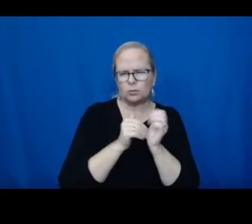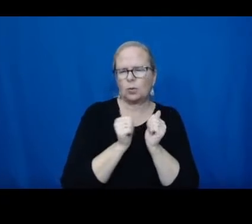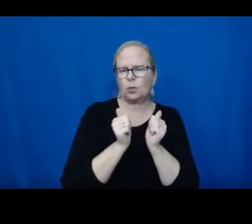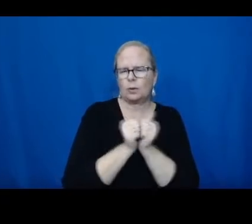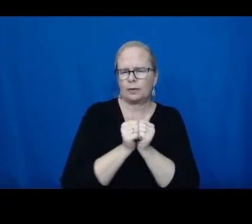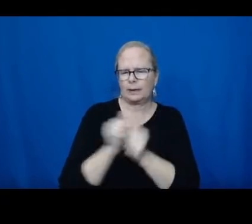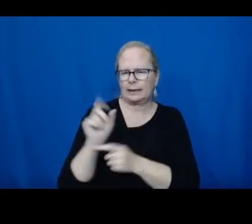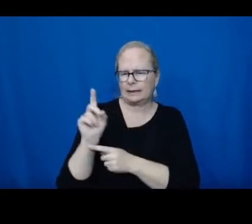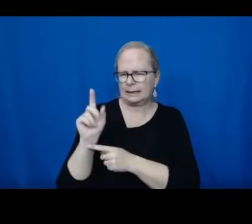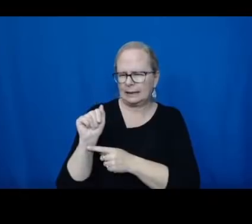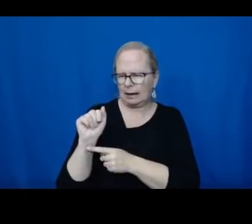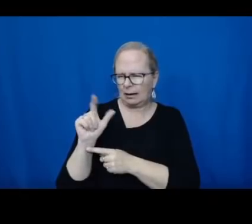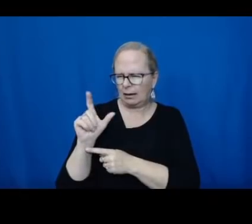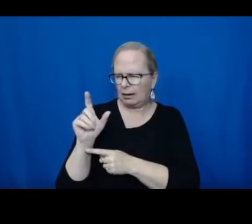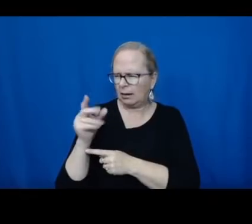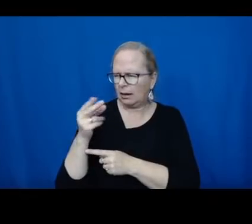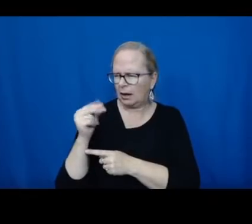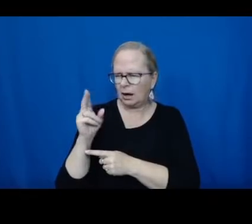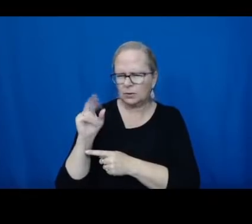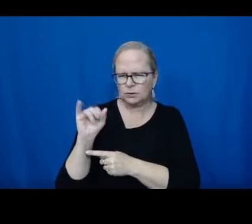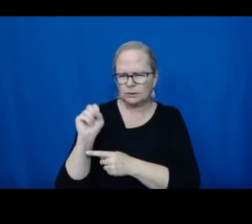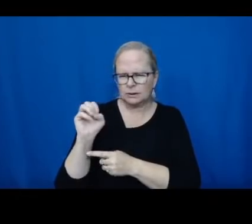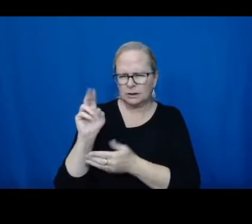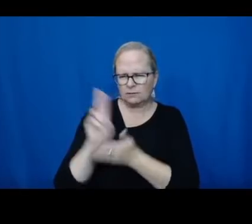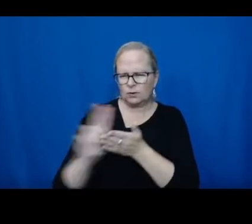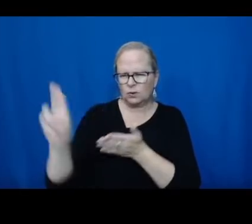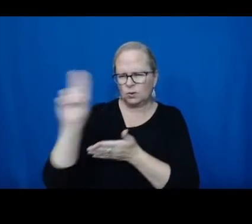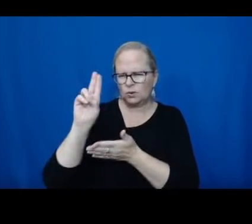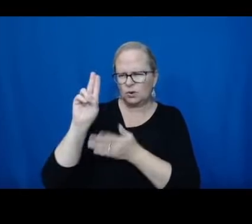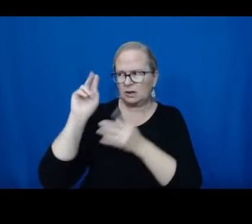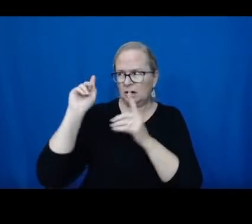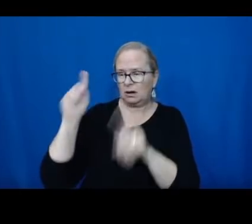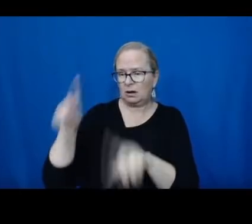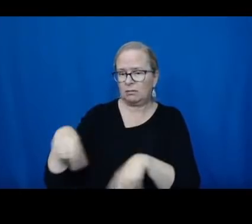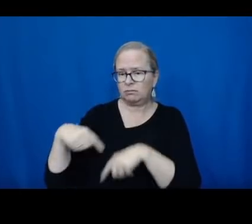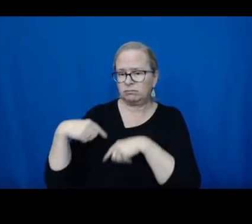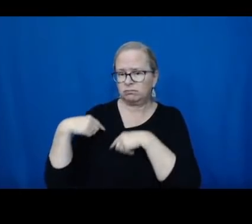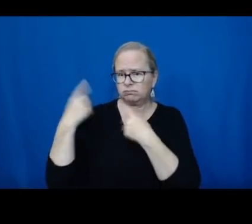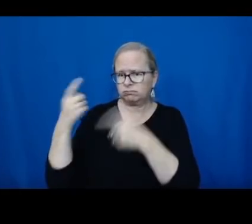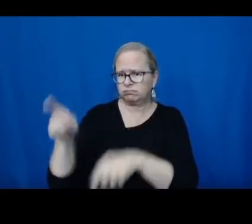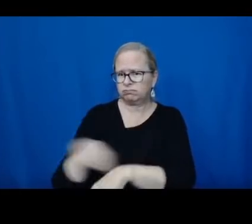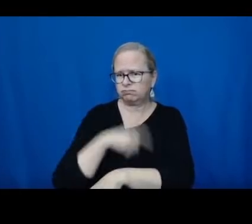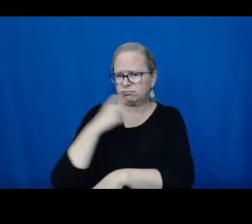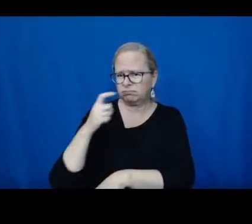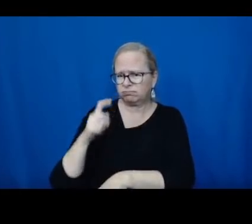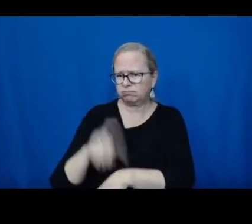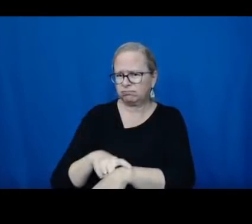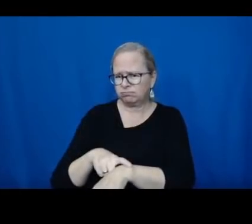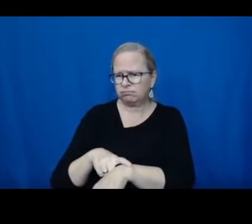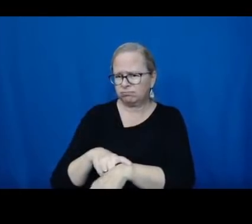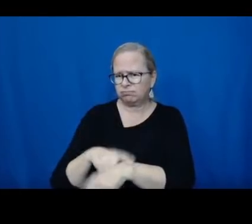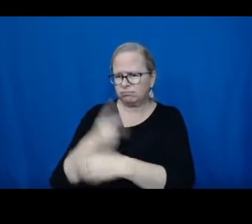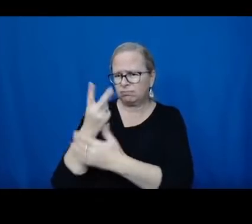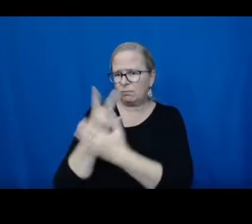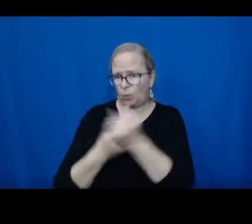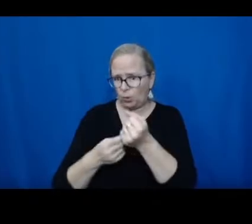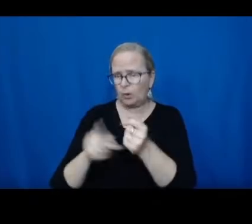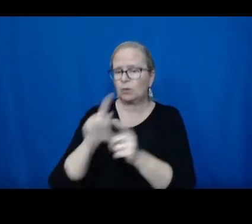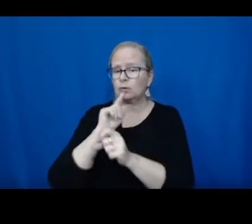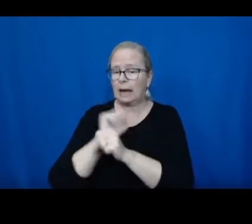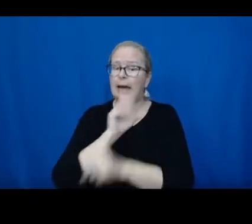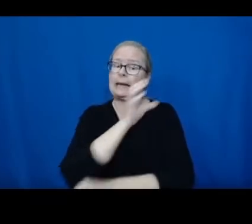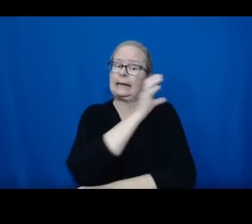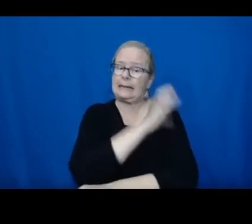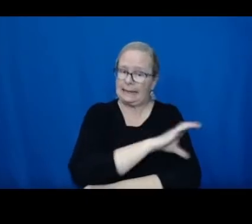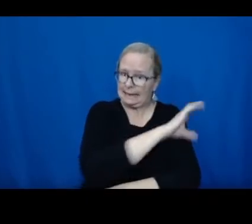and on the research front, and certainly a lot of work and I guess somewhat advocacy around some of our public health